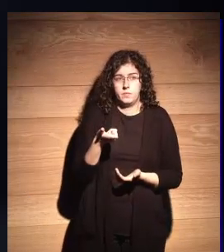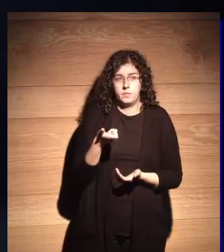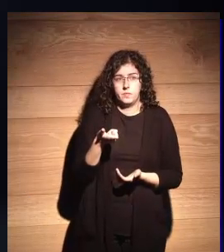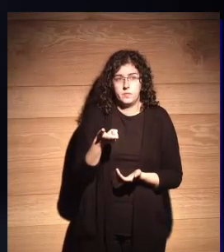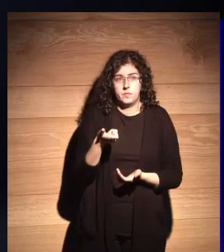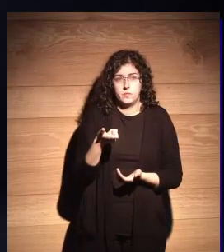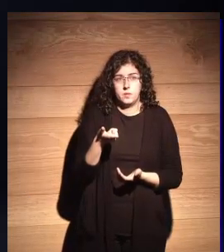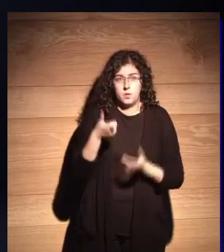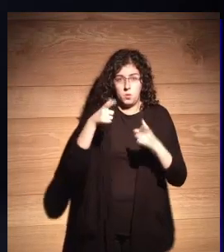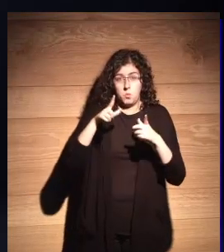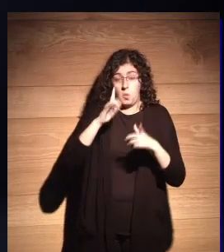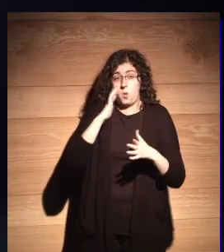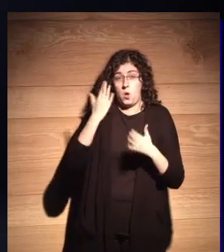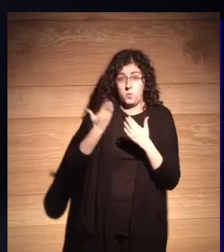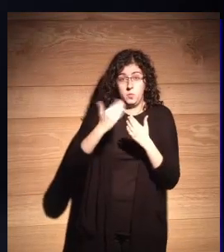The lenses are